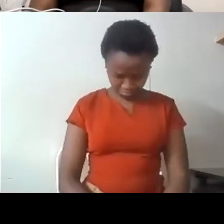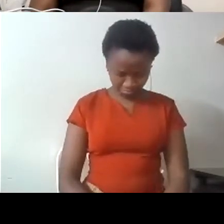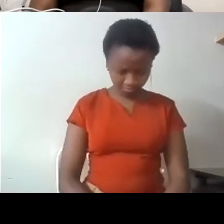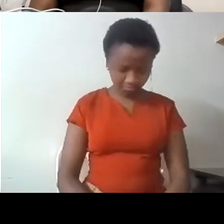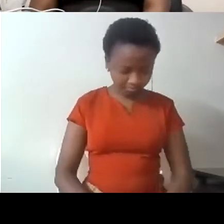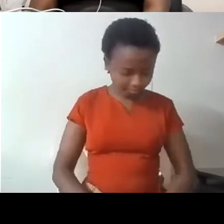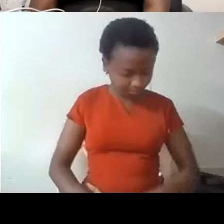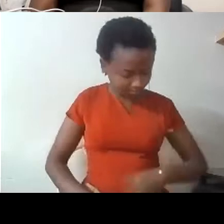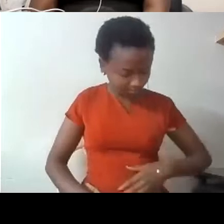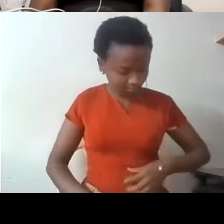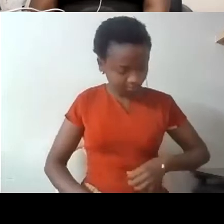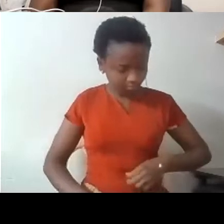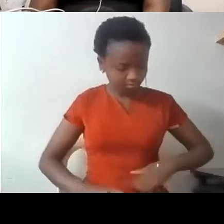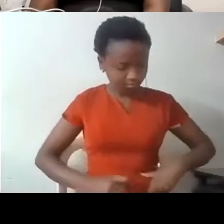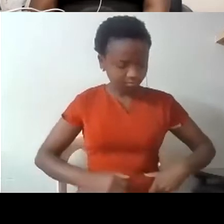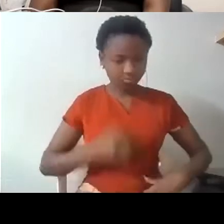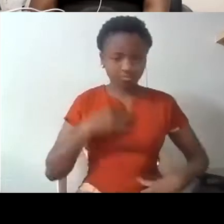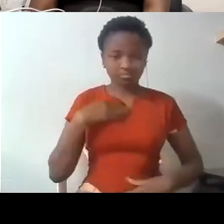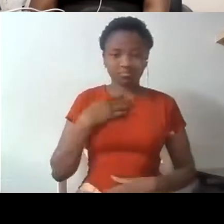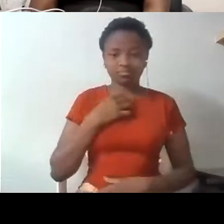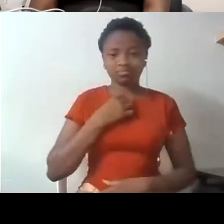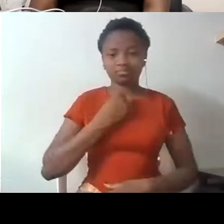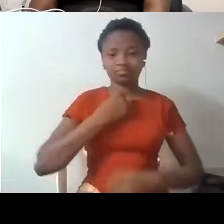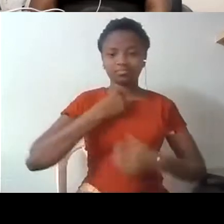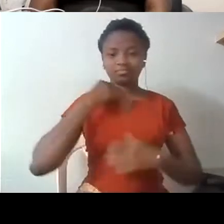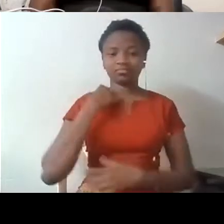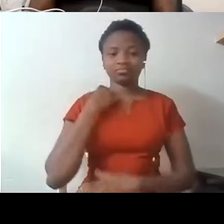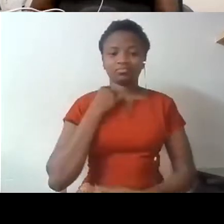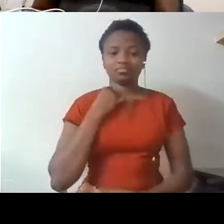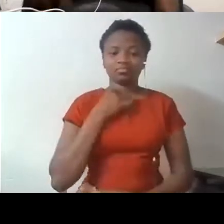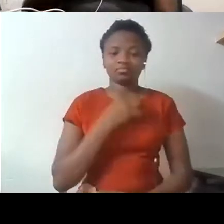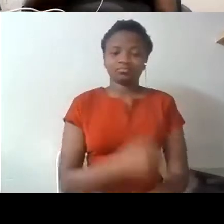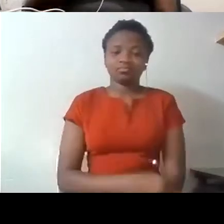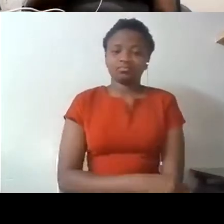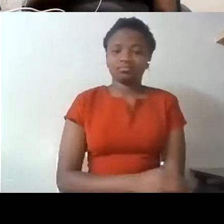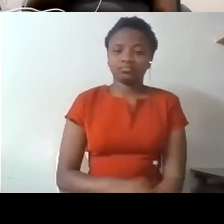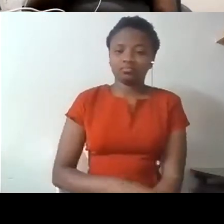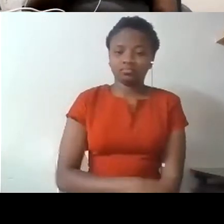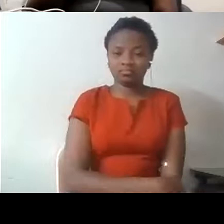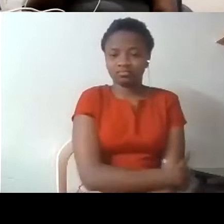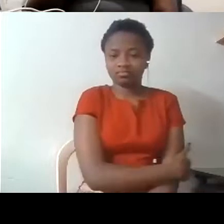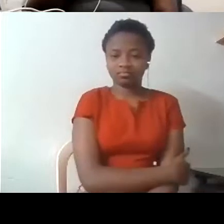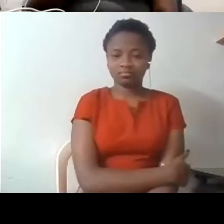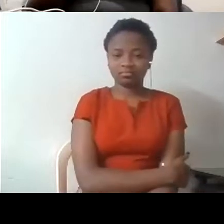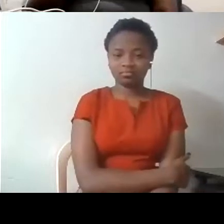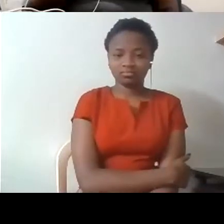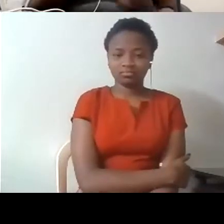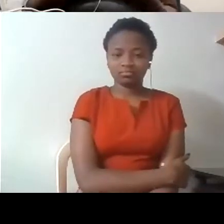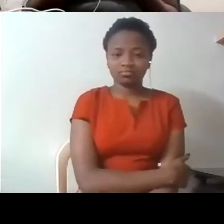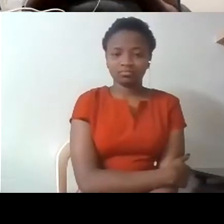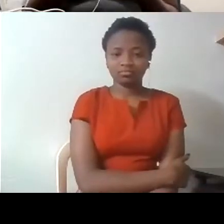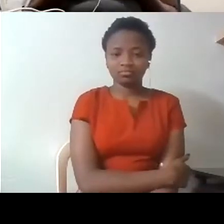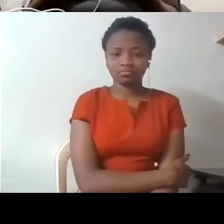quickly. Give us just a couple of minutes. Just say, no problem. If you prefer, I can present